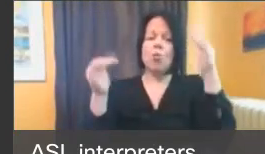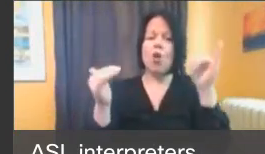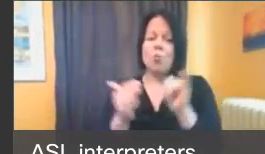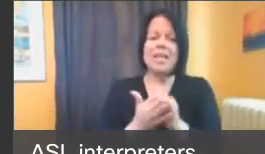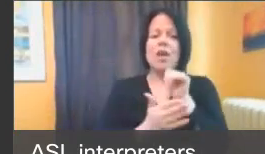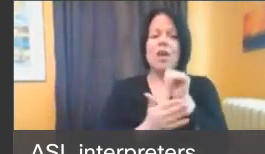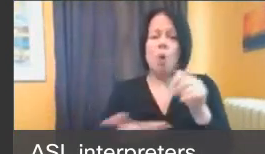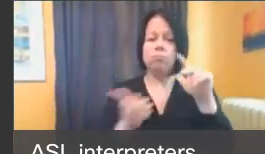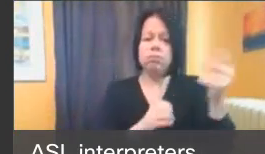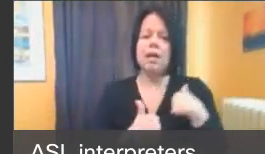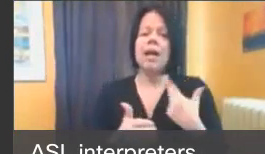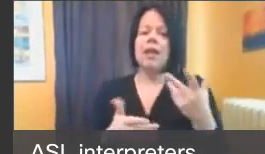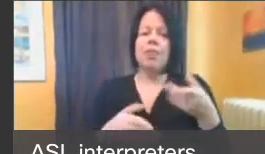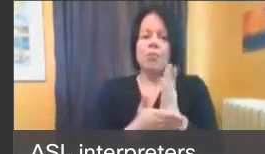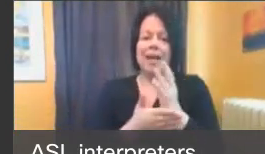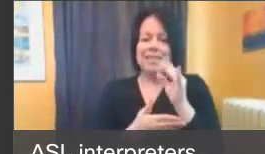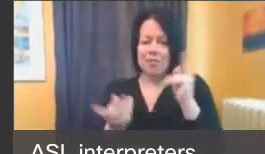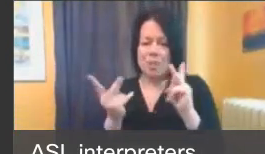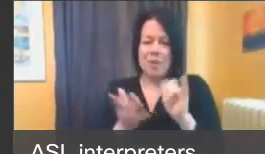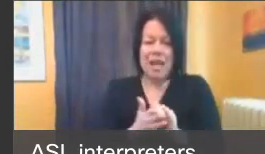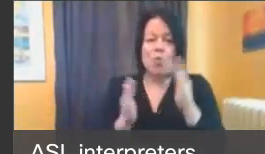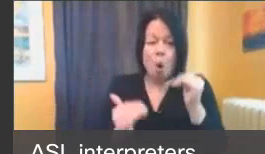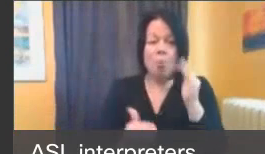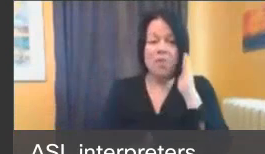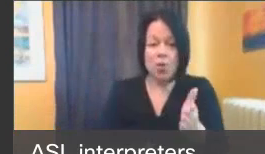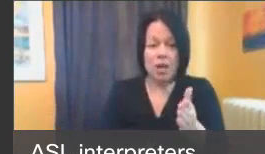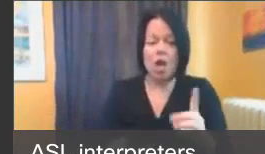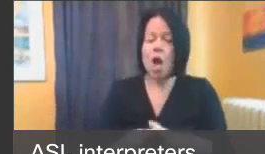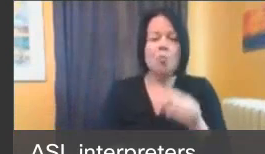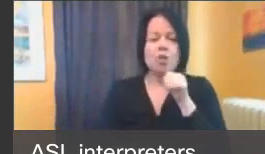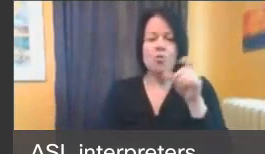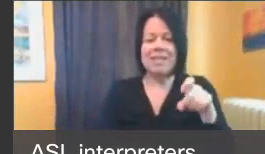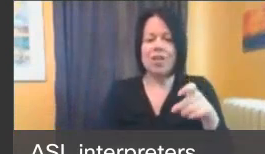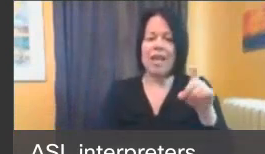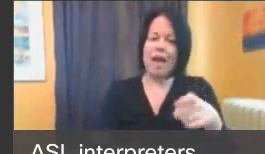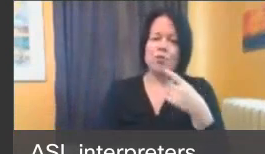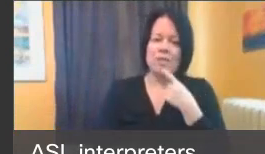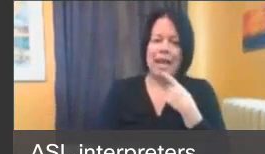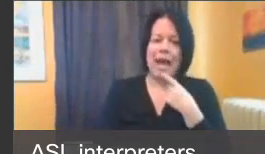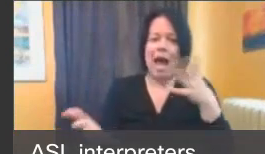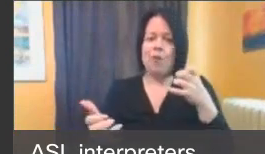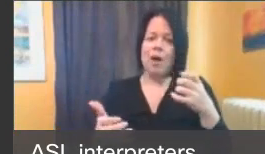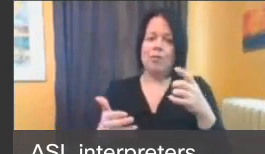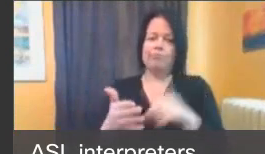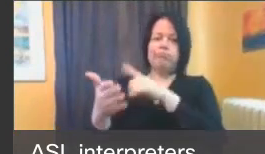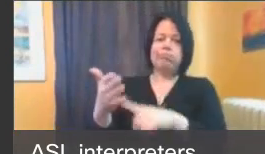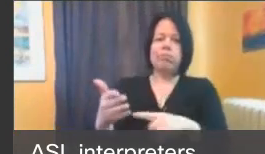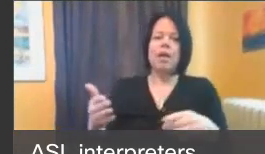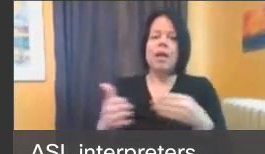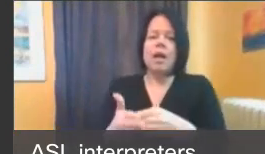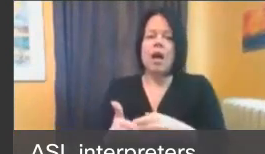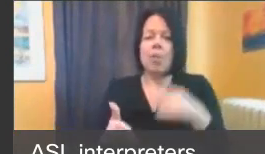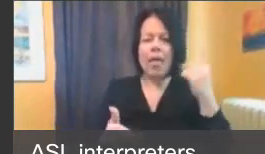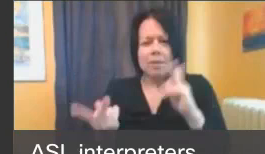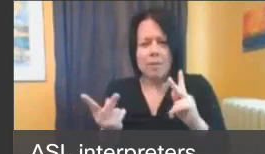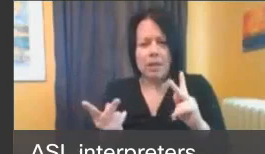the individuals that you hope it will. But you don't necessarily have to say, hey, I want to disenfranchise Black people, right? It's a